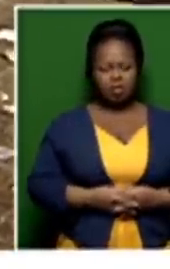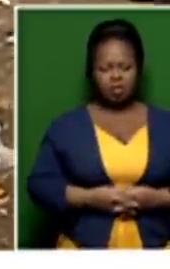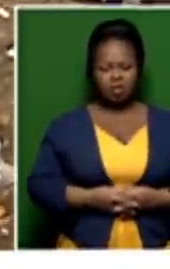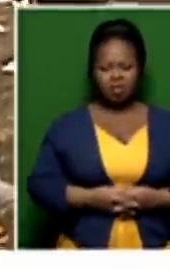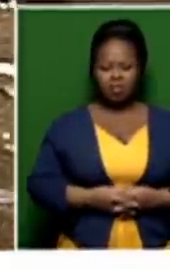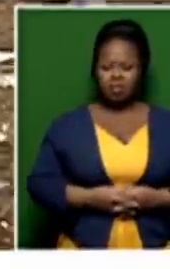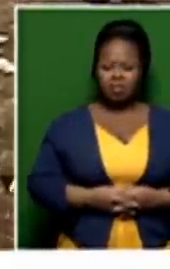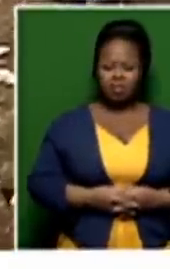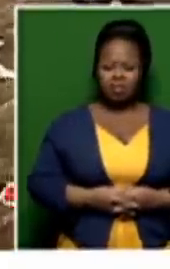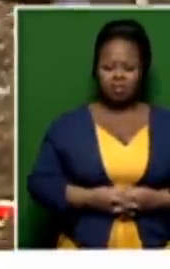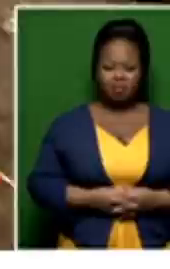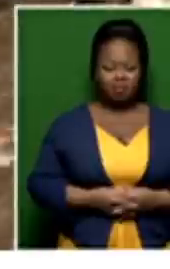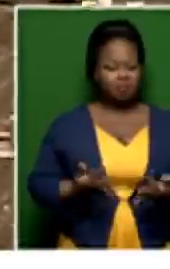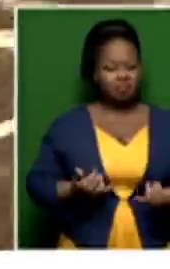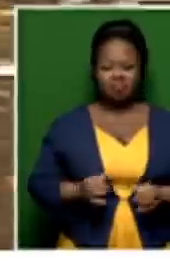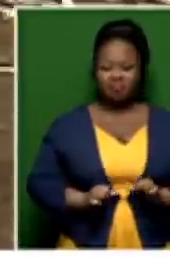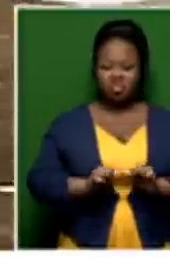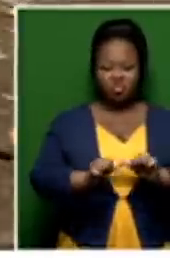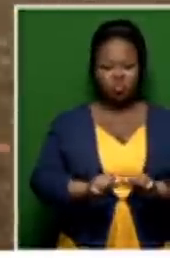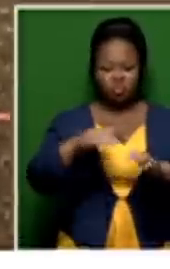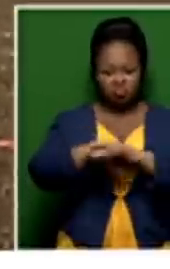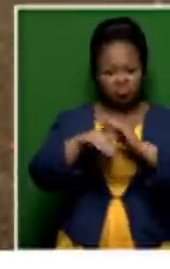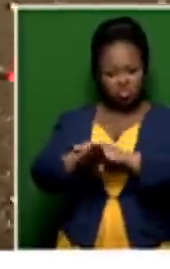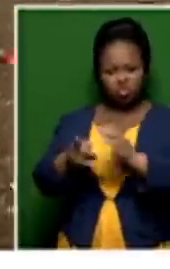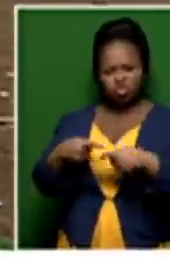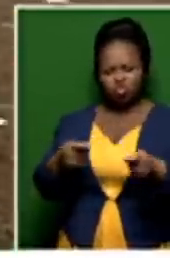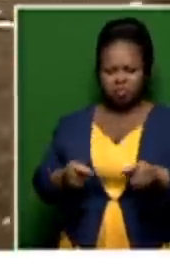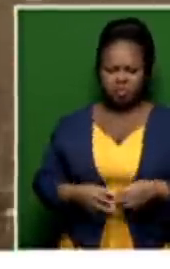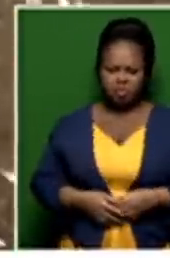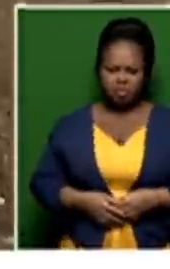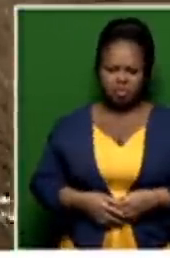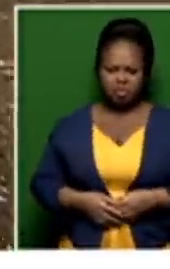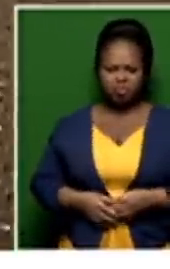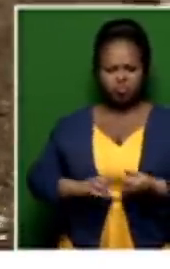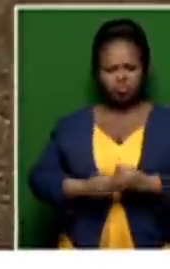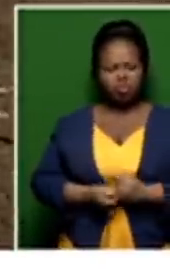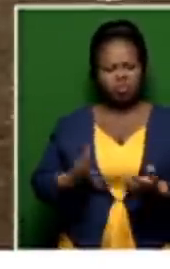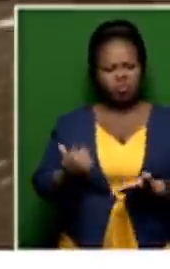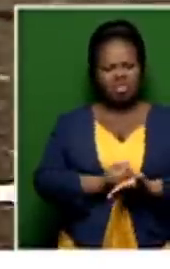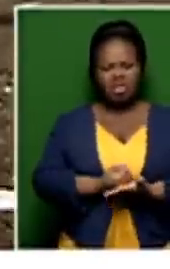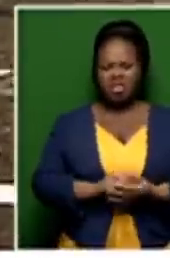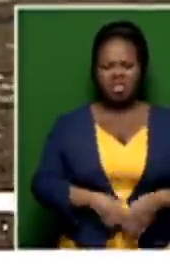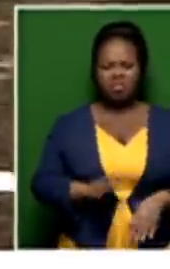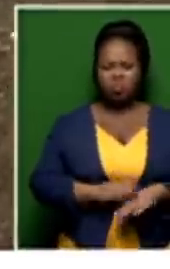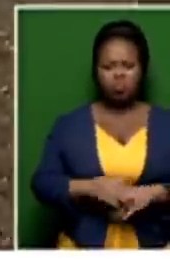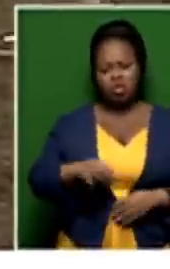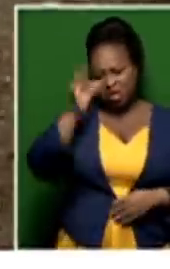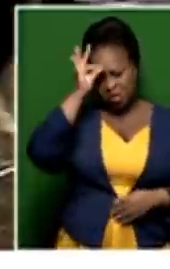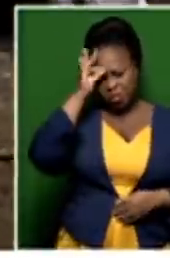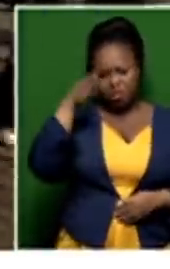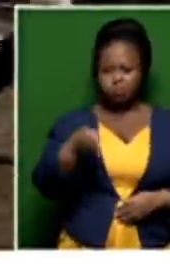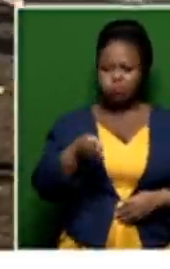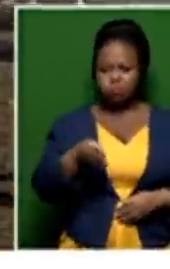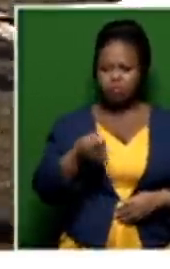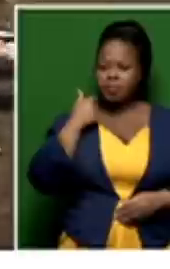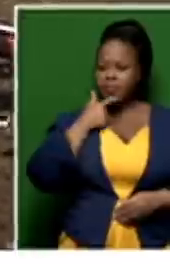and are now continuing to go into the shops and trying to take whatever it is that they want. Police had been here just a